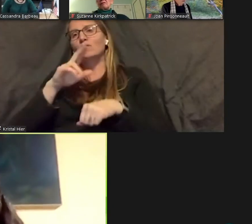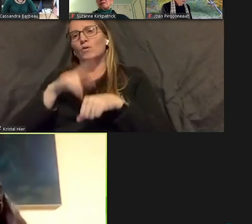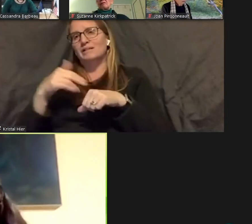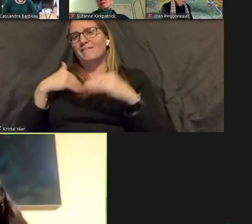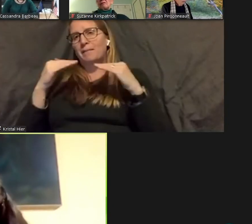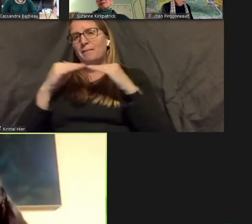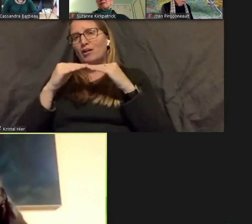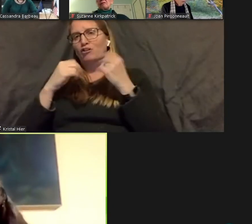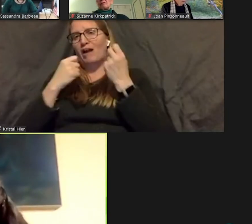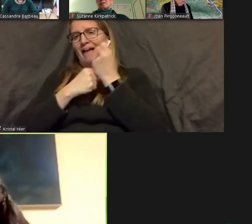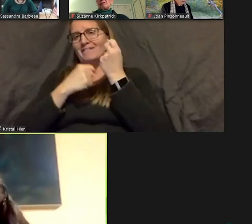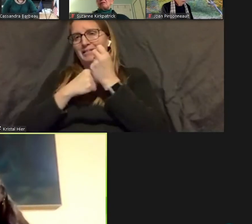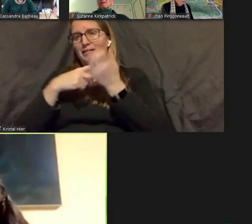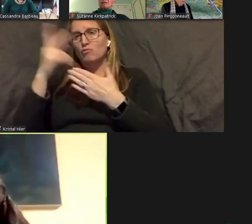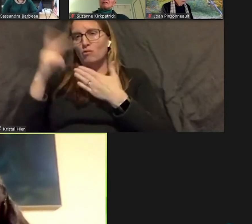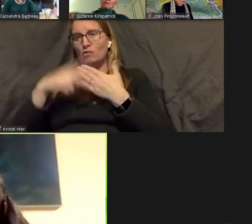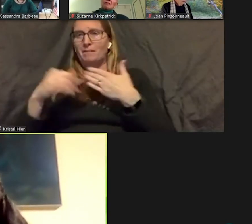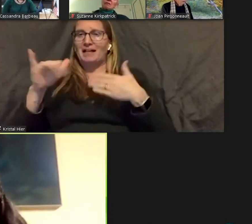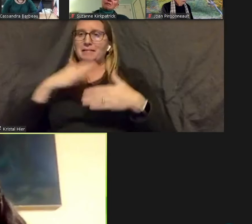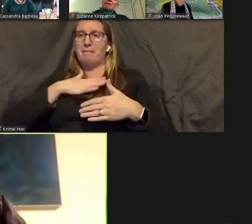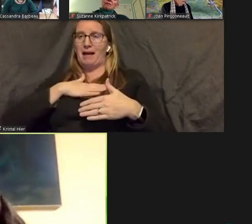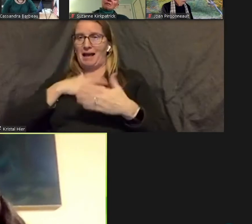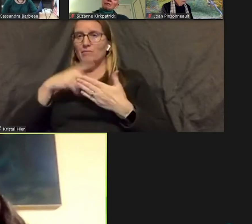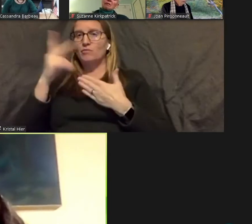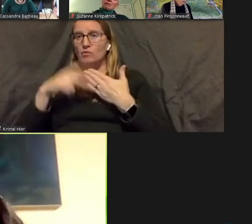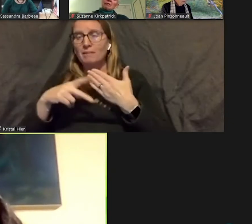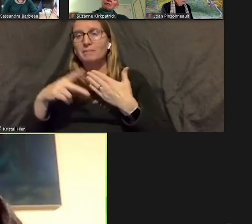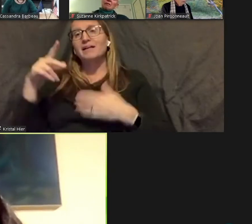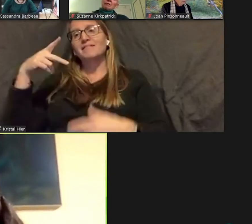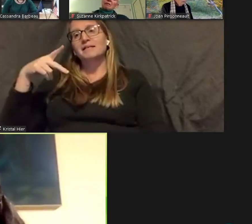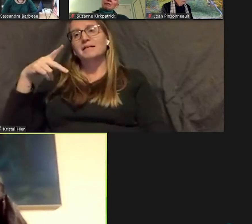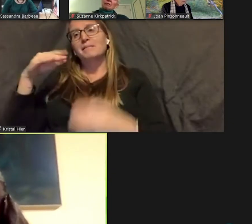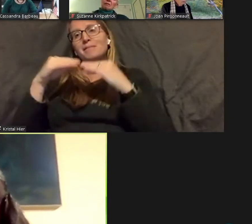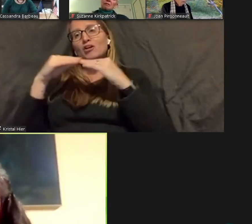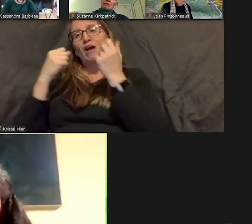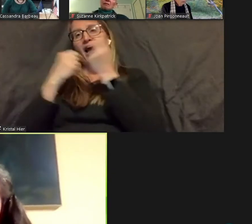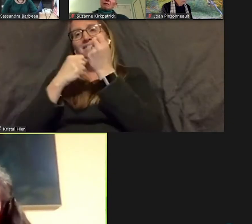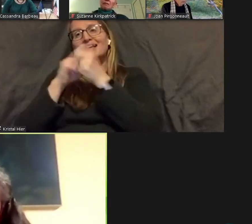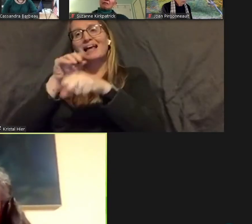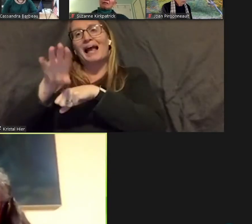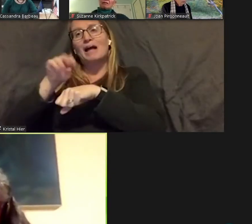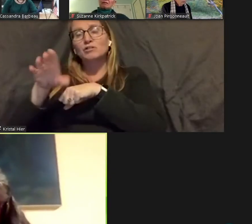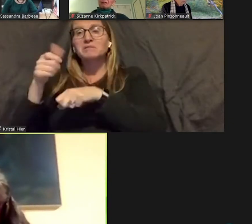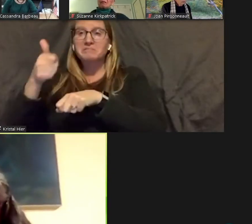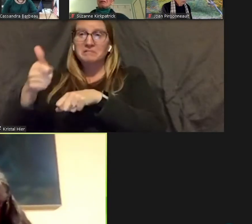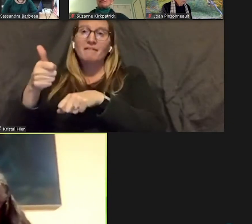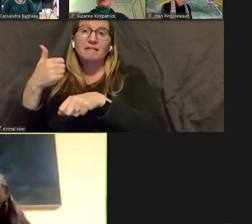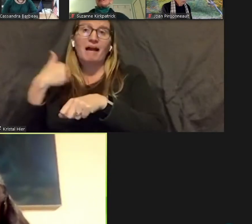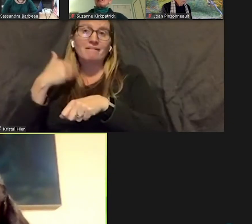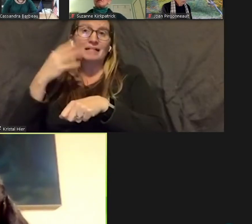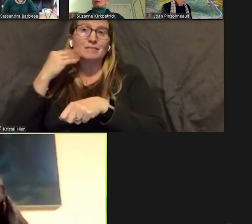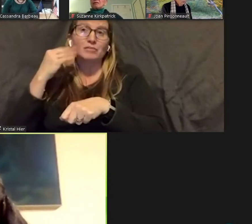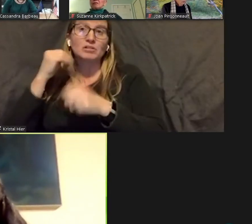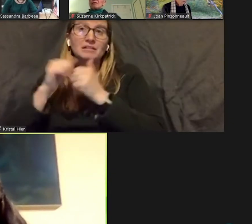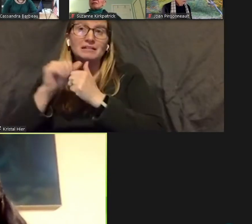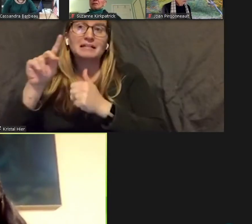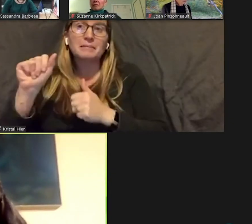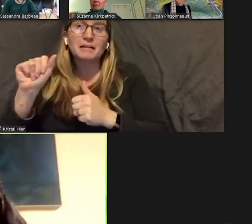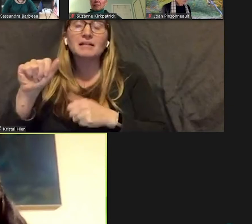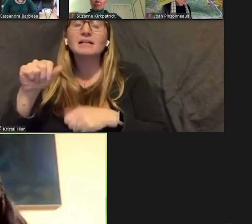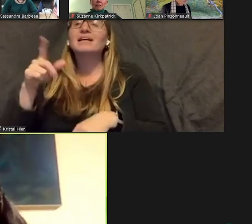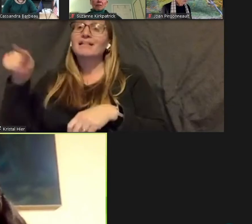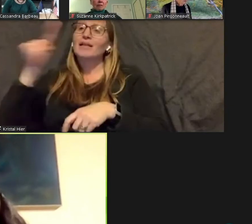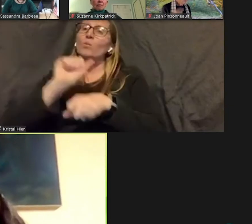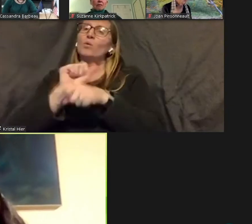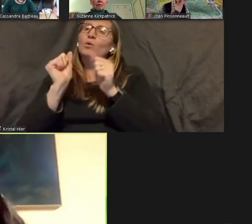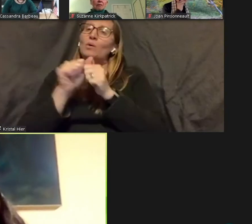Program, which I'm involved in. Peer advocate counselors, all of whom have personal experience with disabilities, work with peers